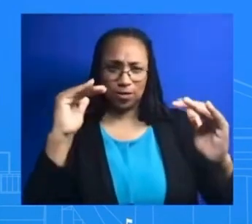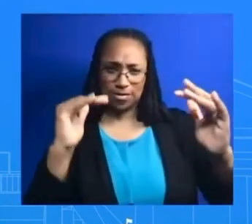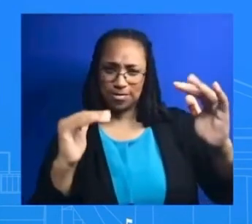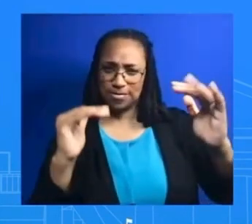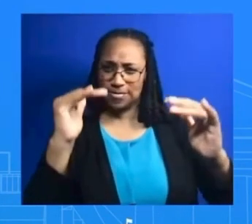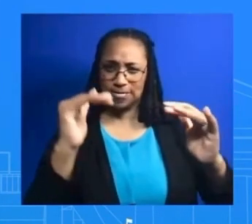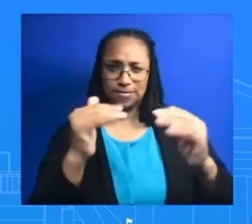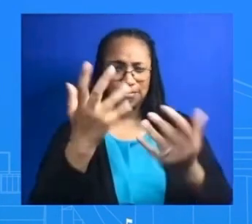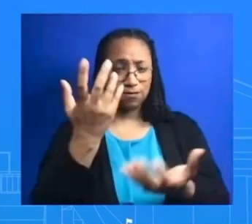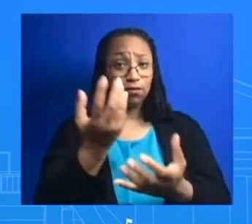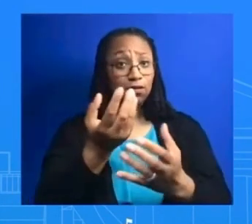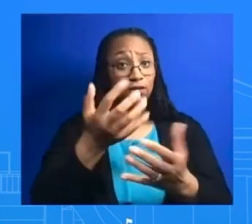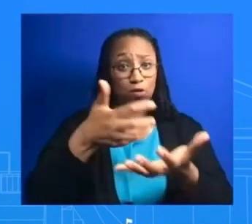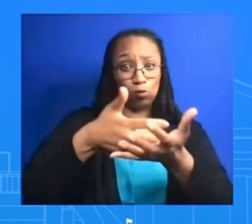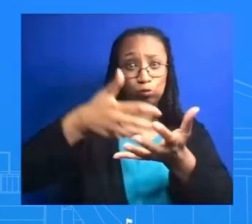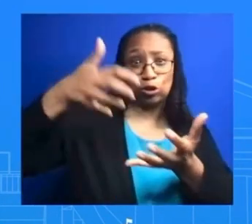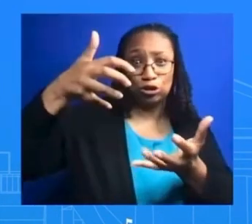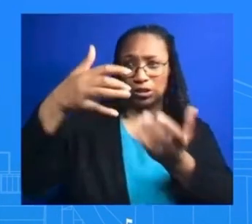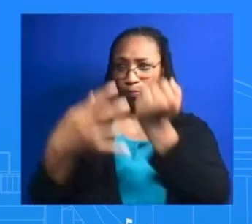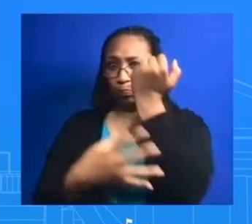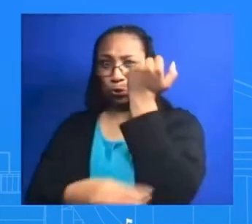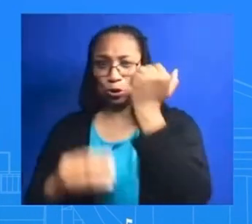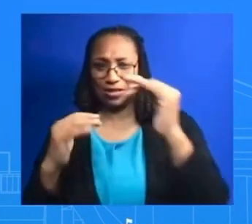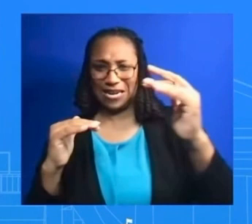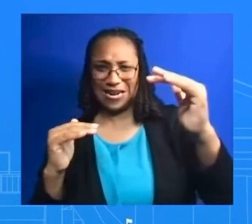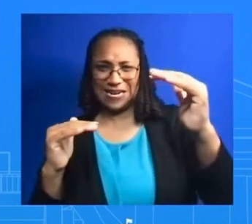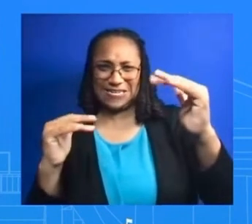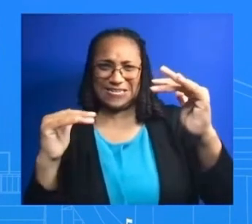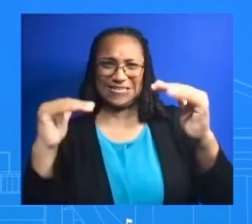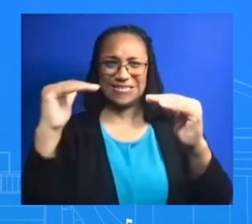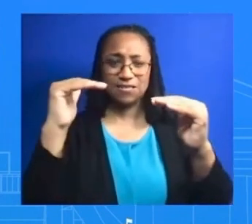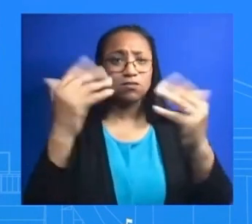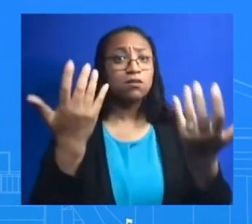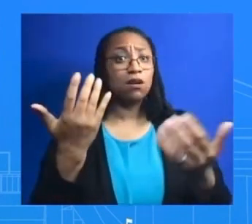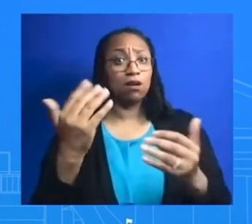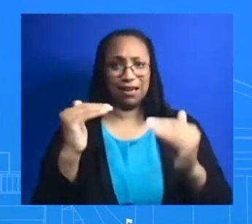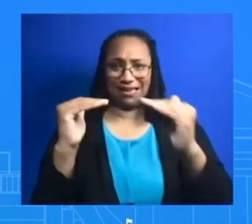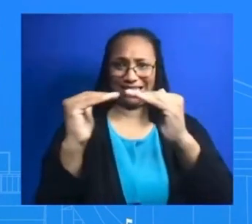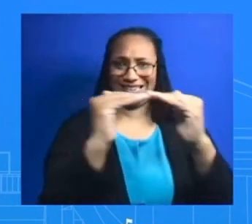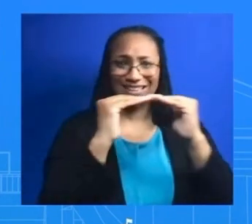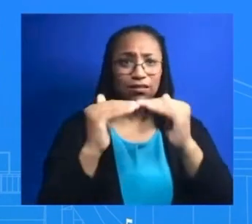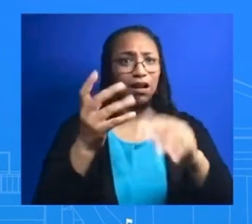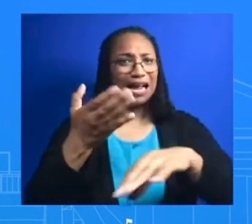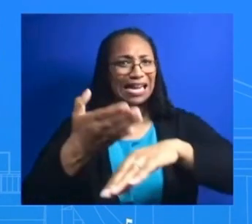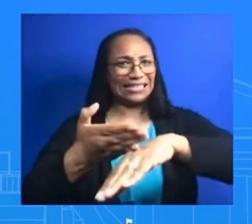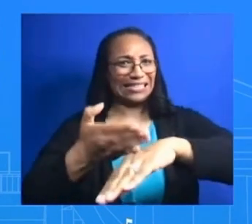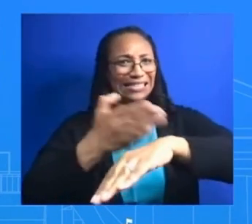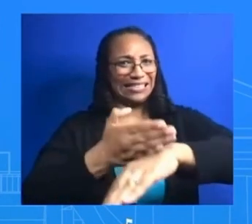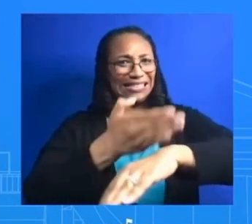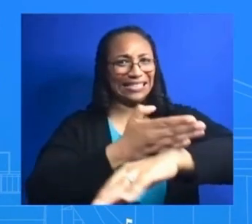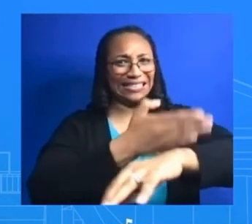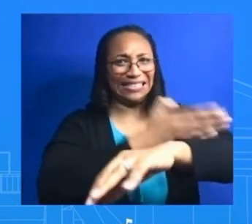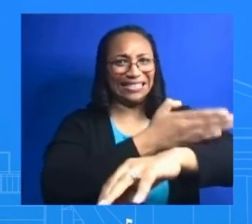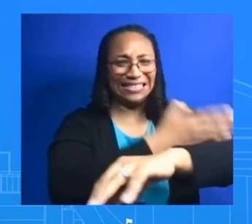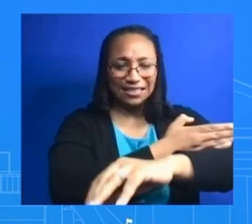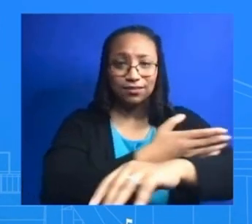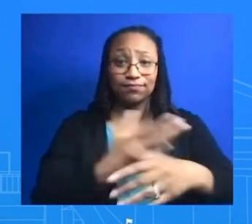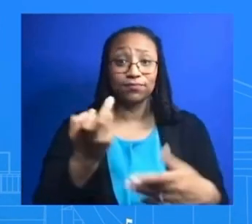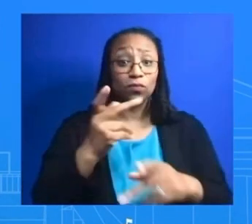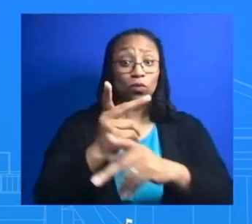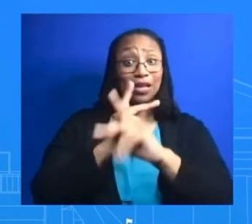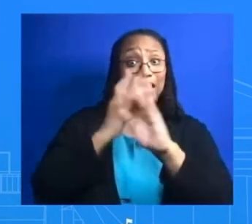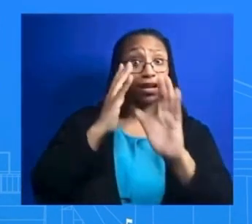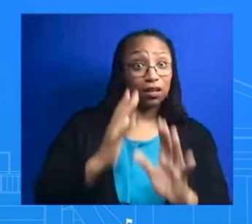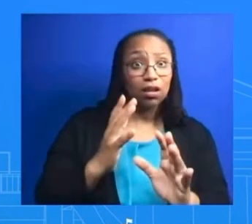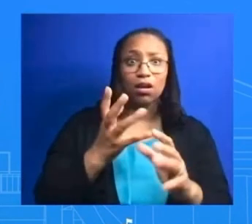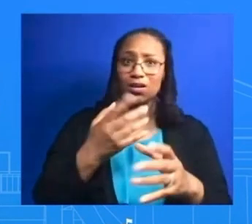that area, and our goal with providing debt relief to borrowers, as many borrowers as we can, as quickly as we can, is